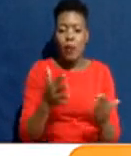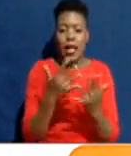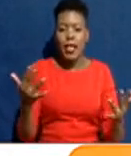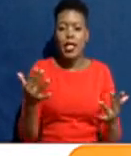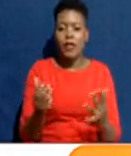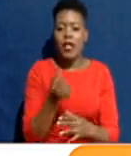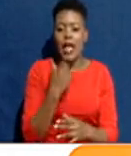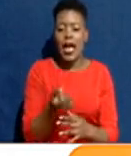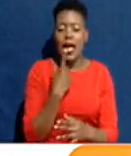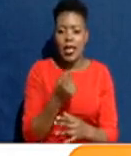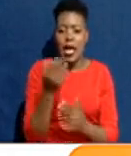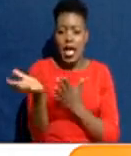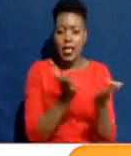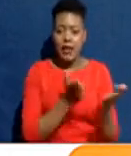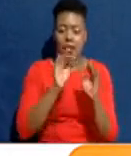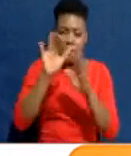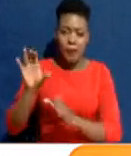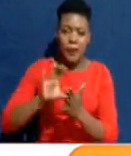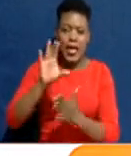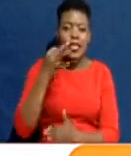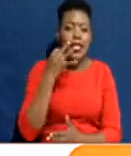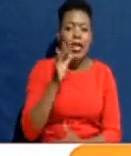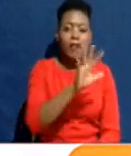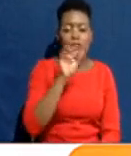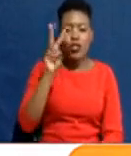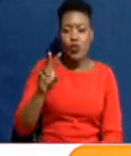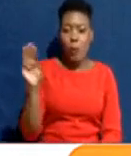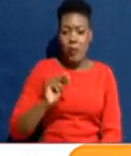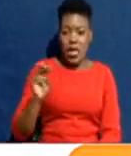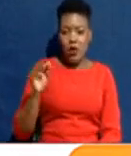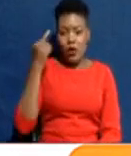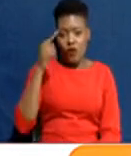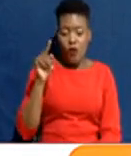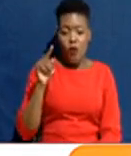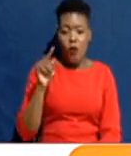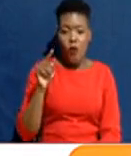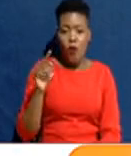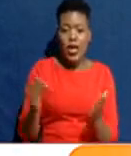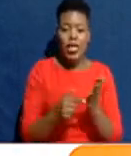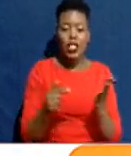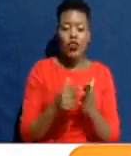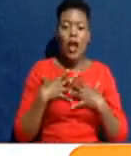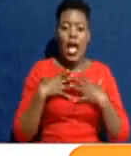Blood Transfusion Service, and Kenya shillings 352 million for digital health platform.